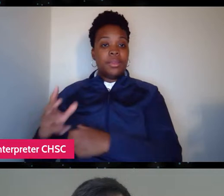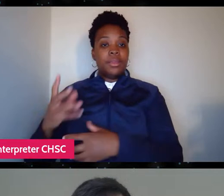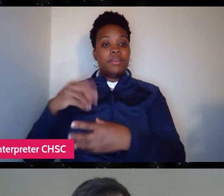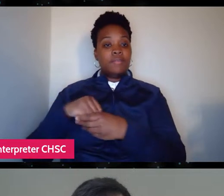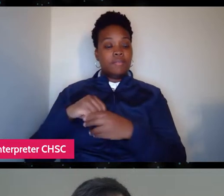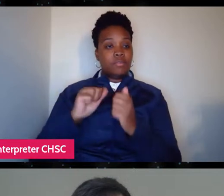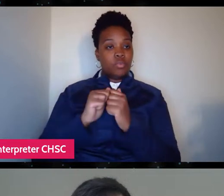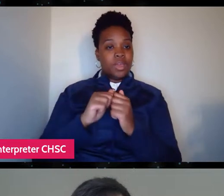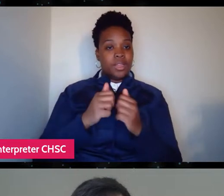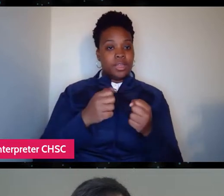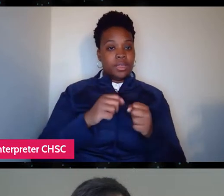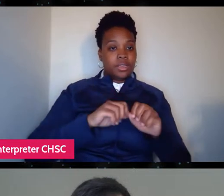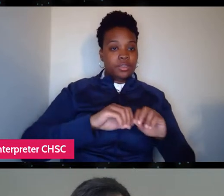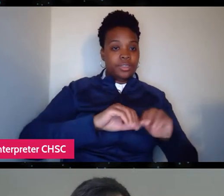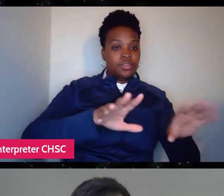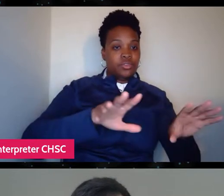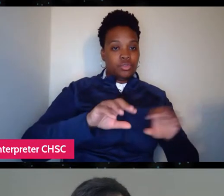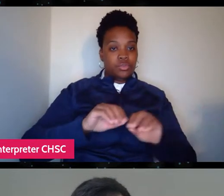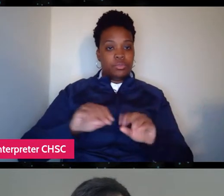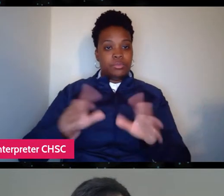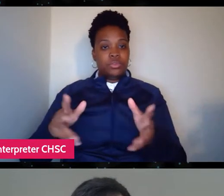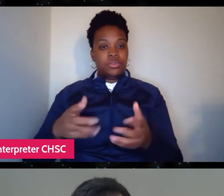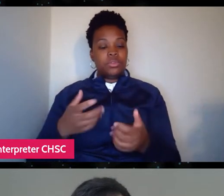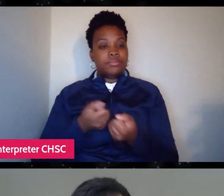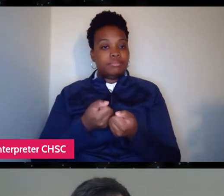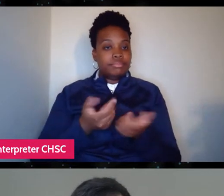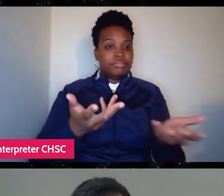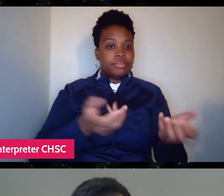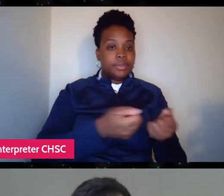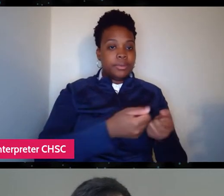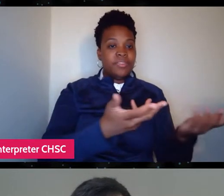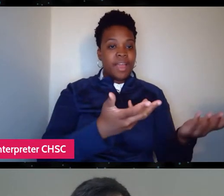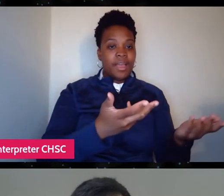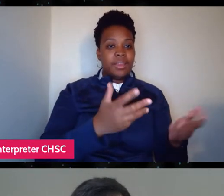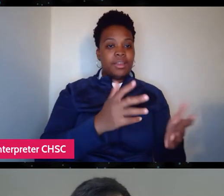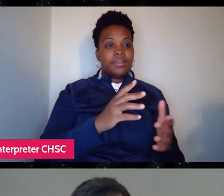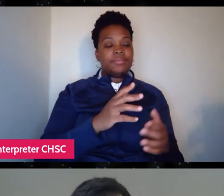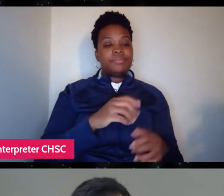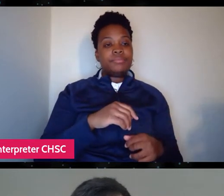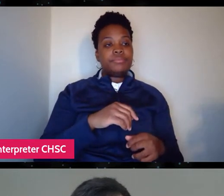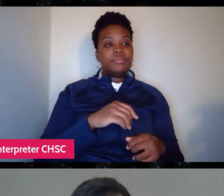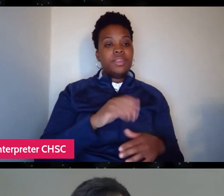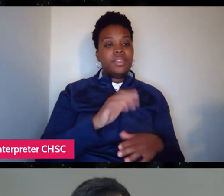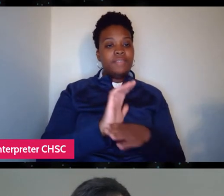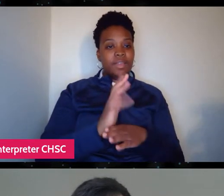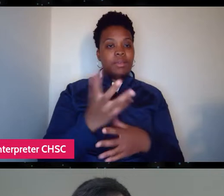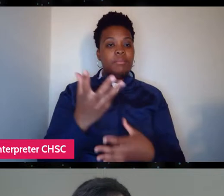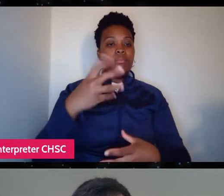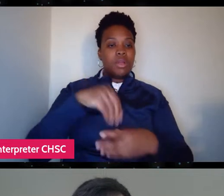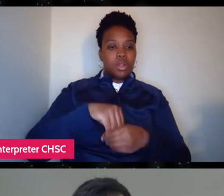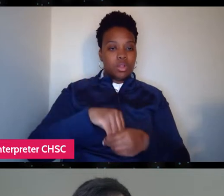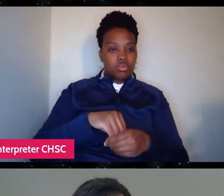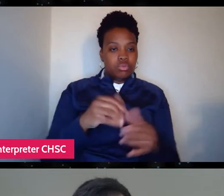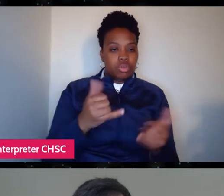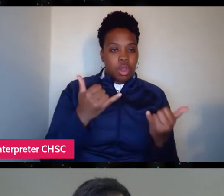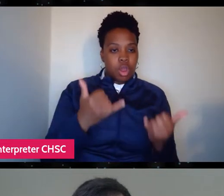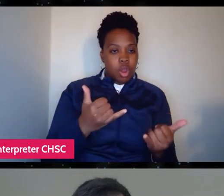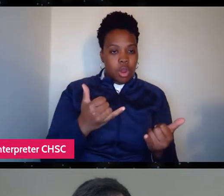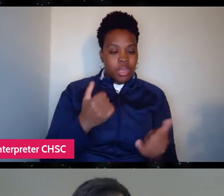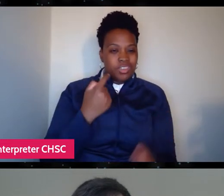the distribution and release of a film is an exciting way to include very current,